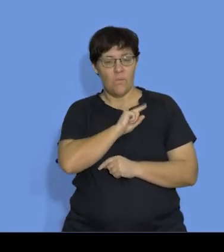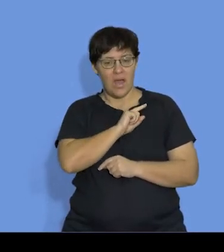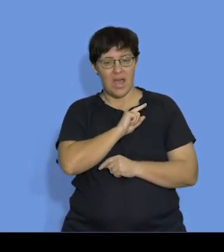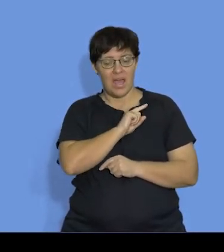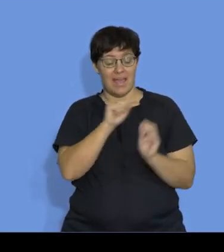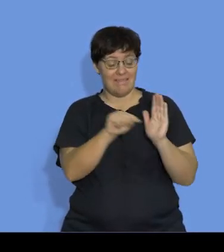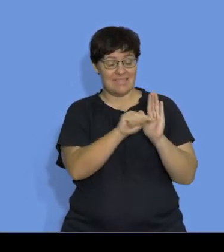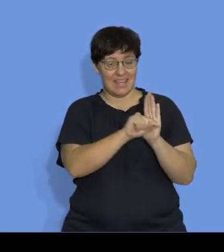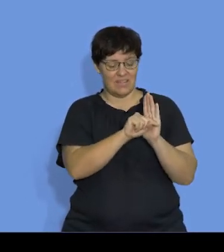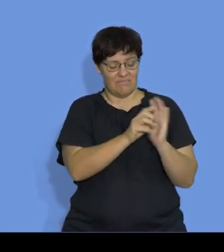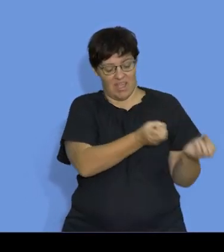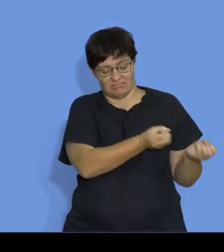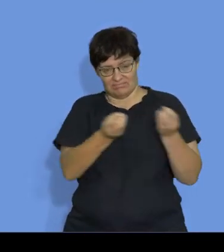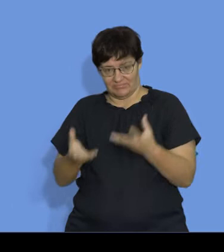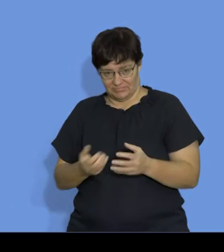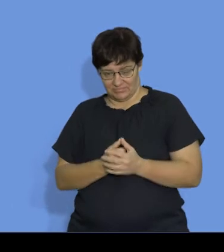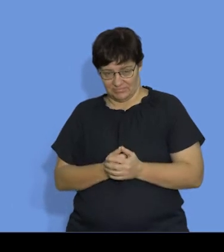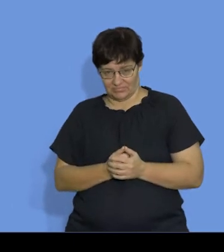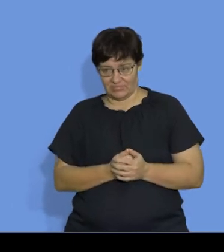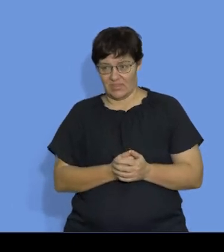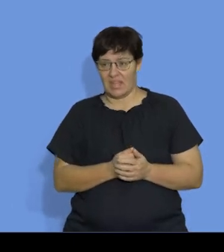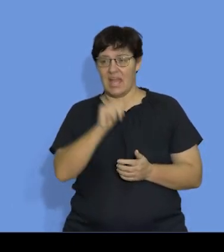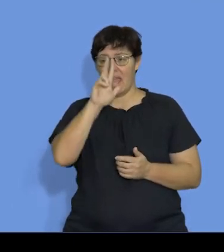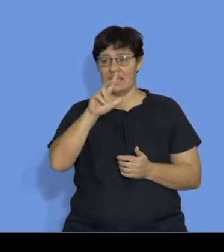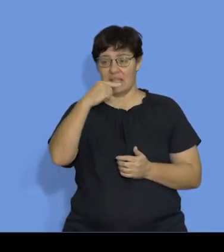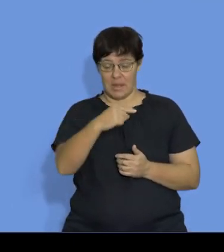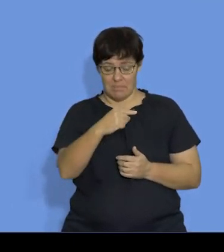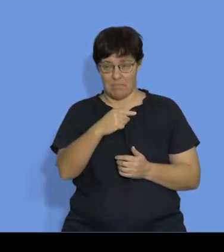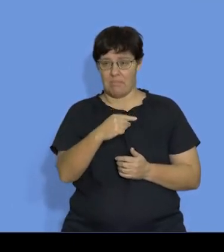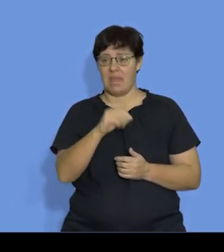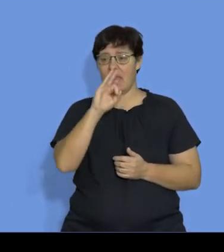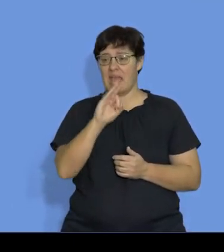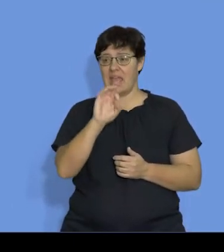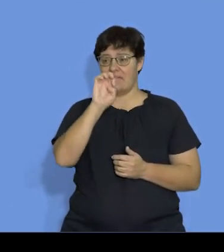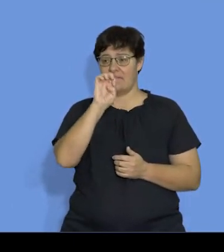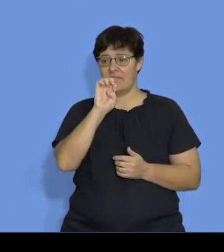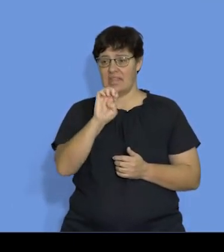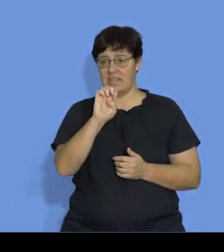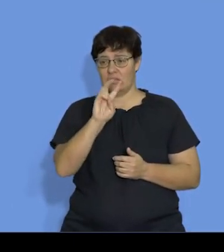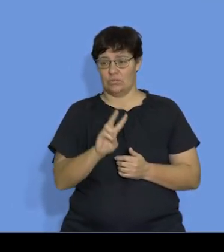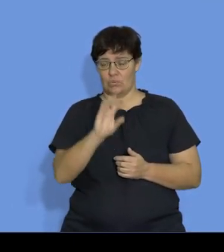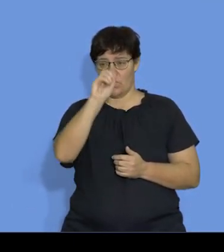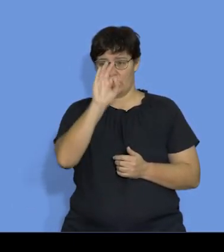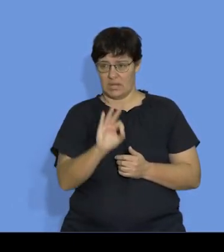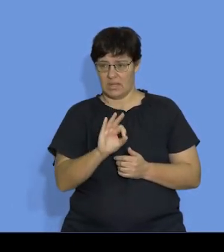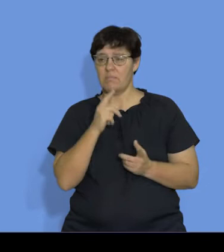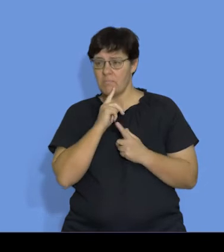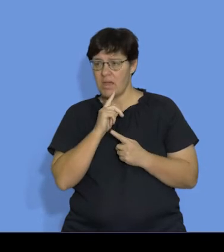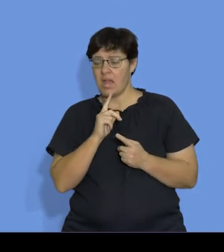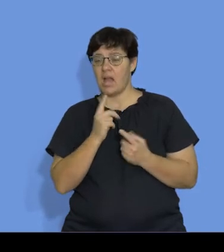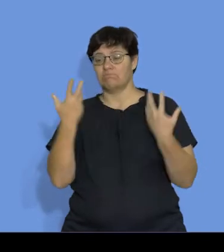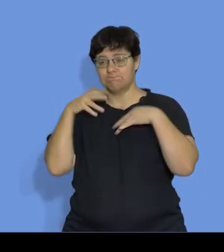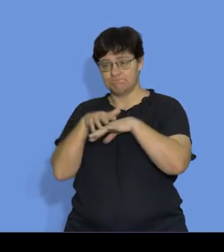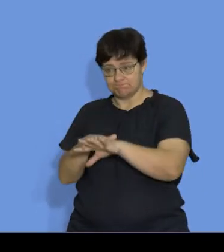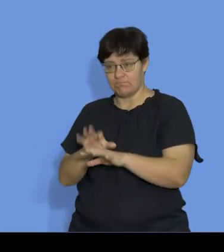There is 8 grams of iron 3 oxide that reacts with 3.8 grams of aluminum according